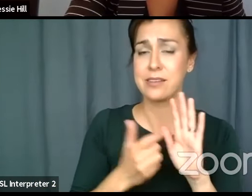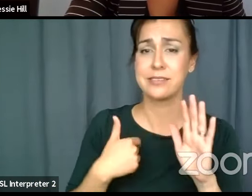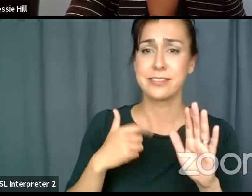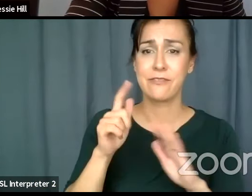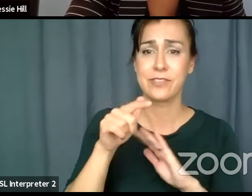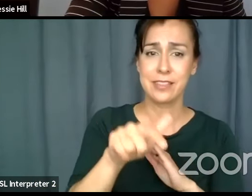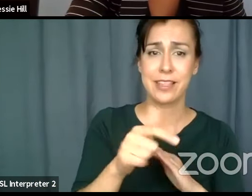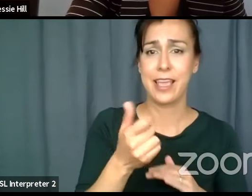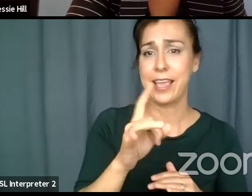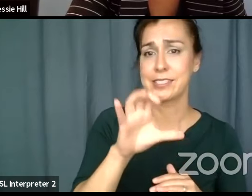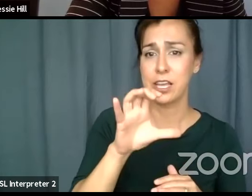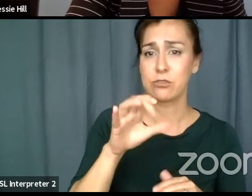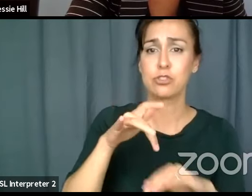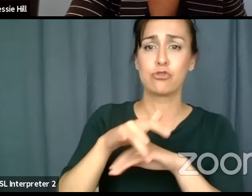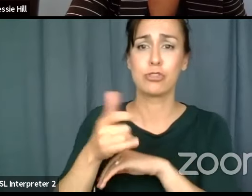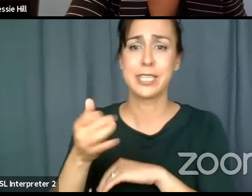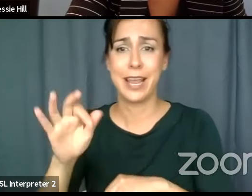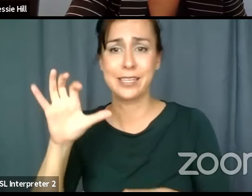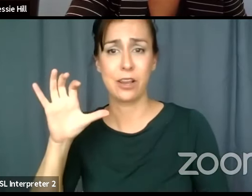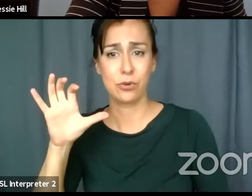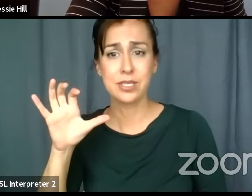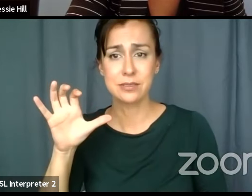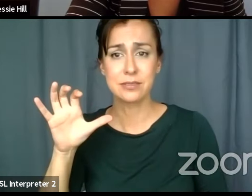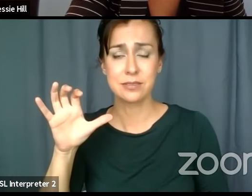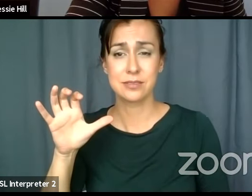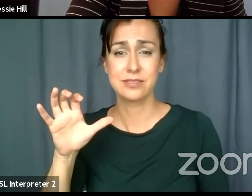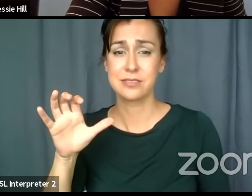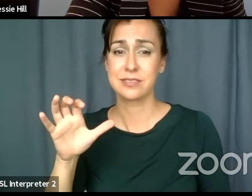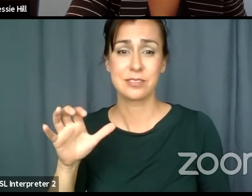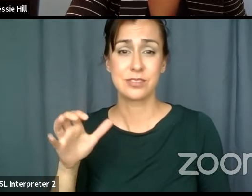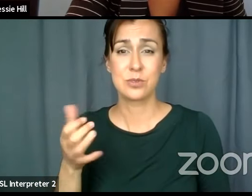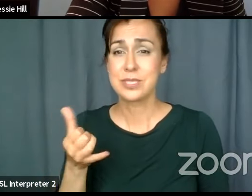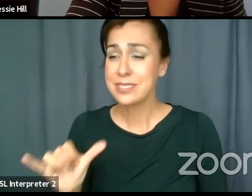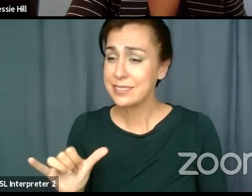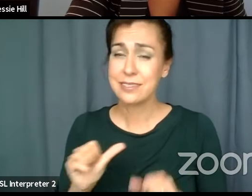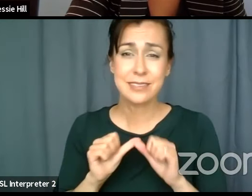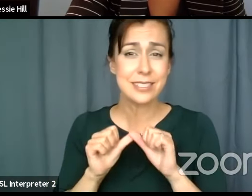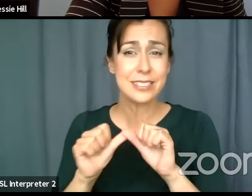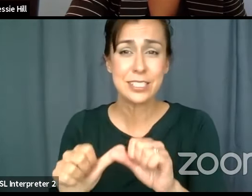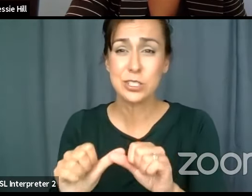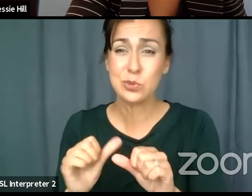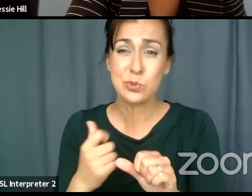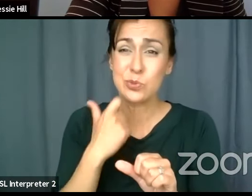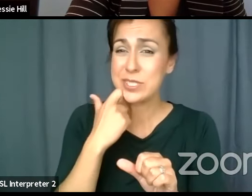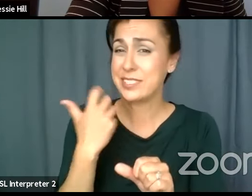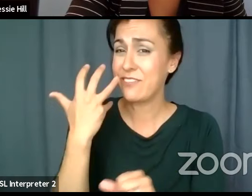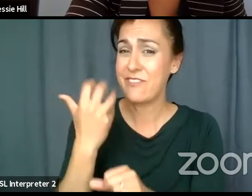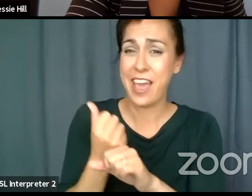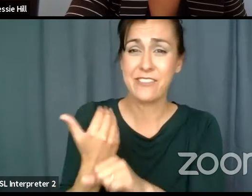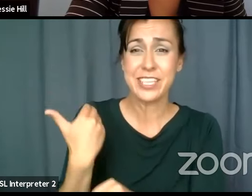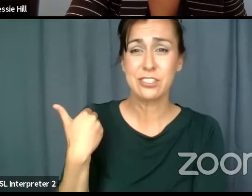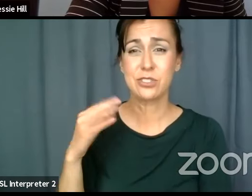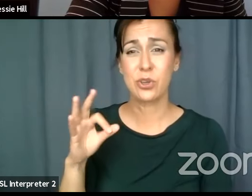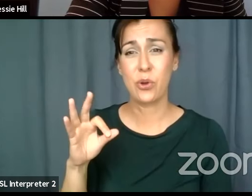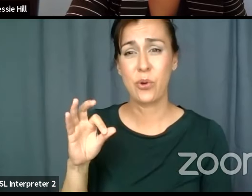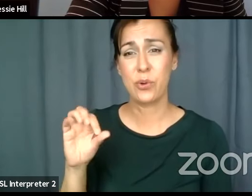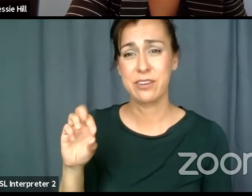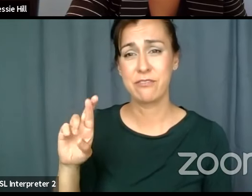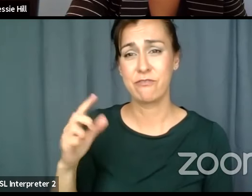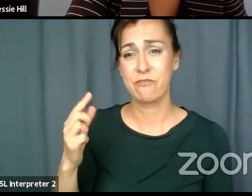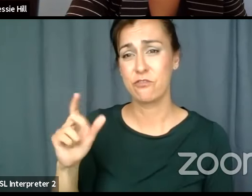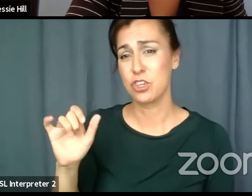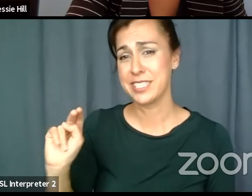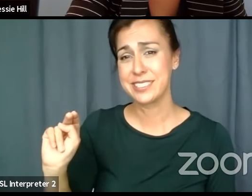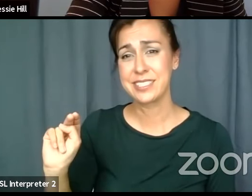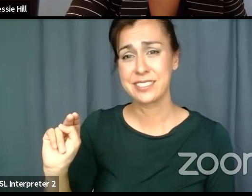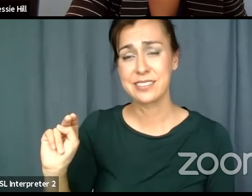1900s. You even saw that as recently as 5 years ago in Ferguson, where